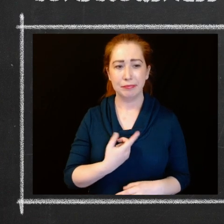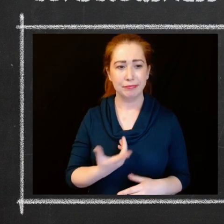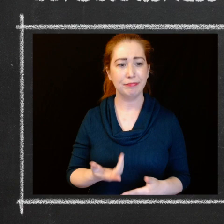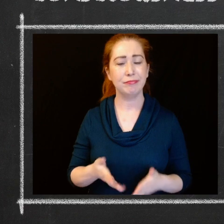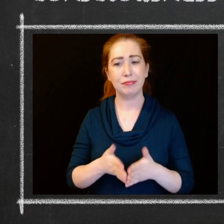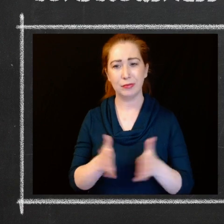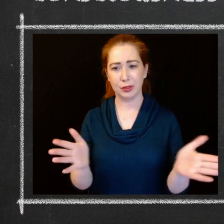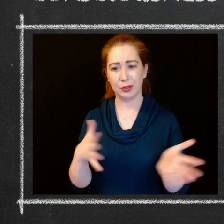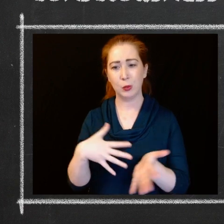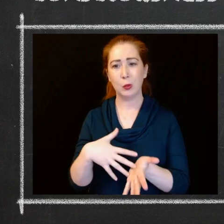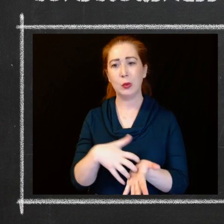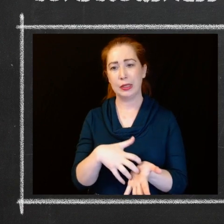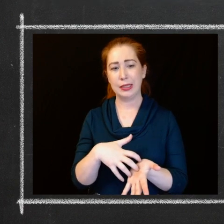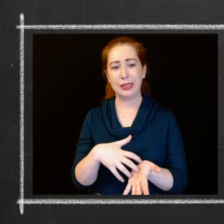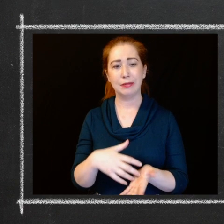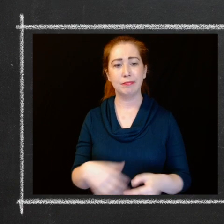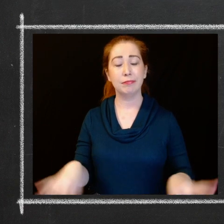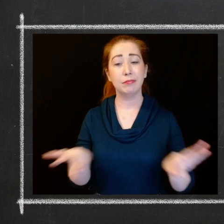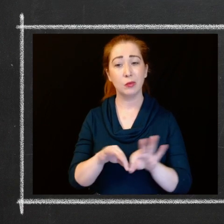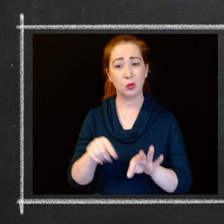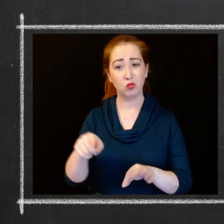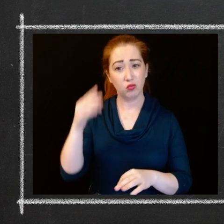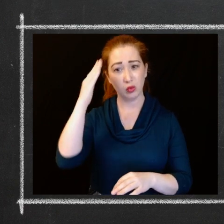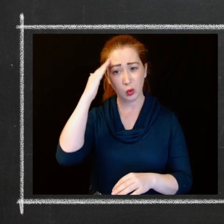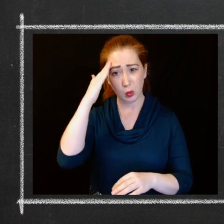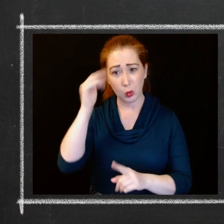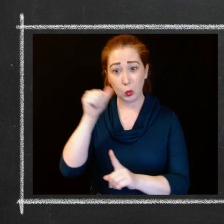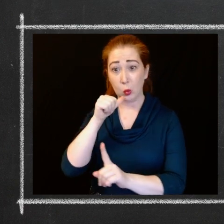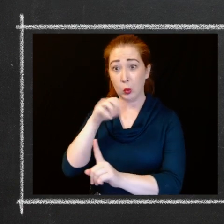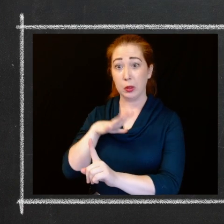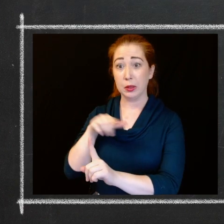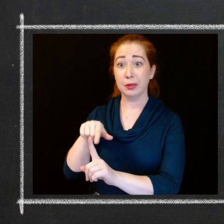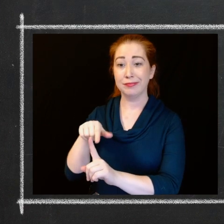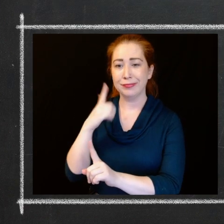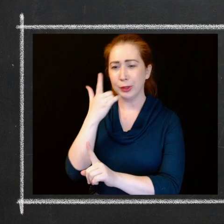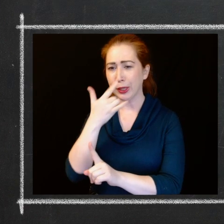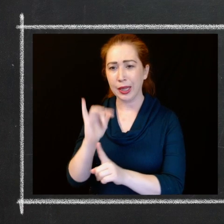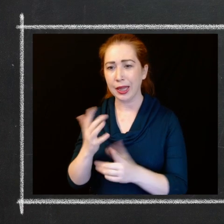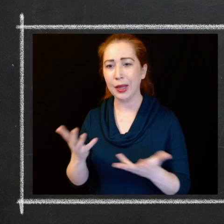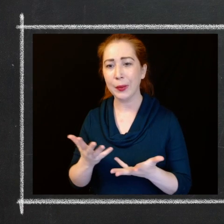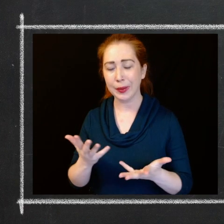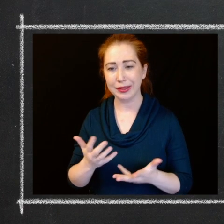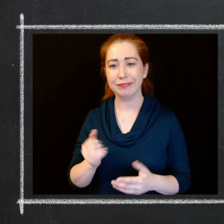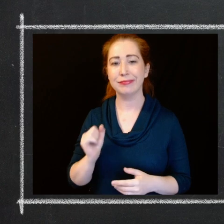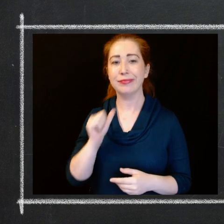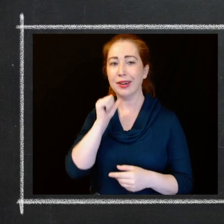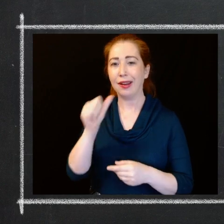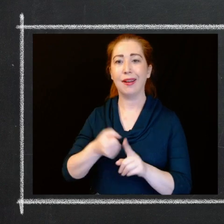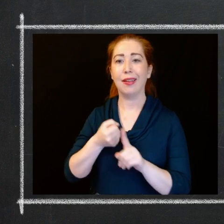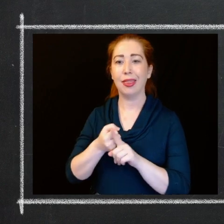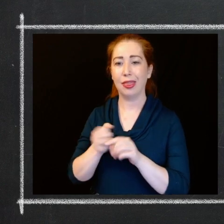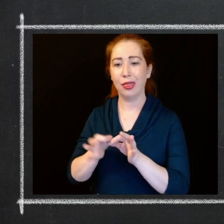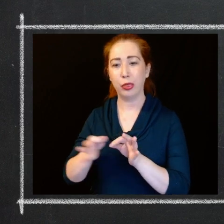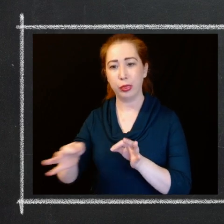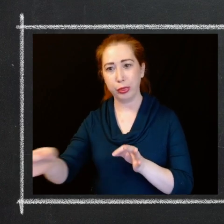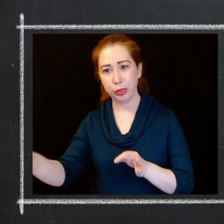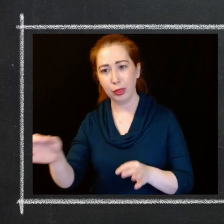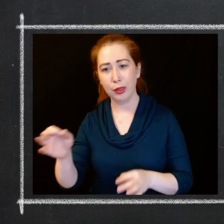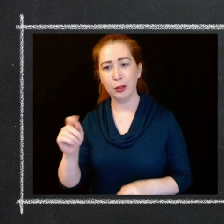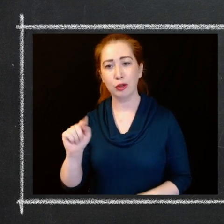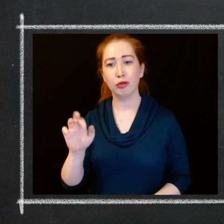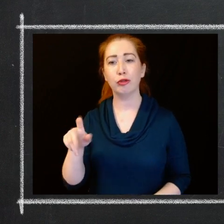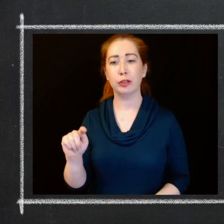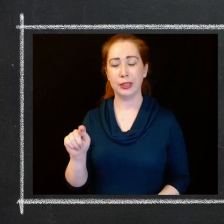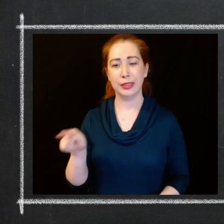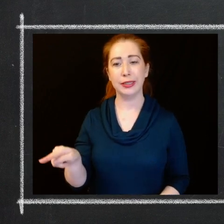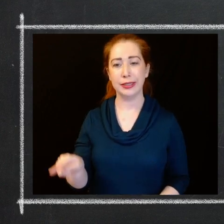fainting or loss of consciousness, and general weakness. It is important to be aware of the symptoms for women so